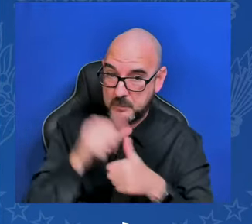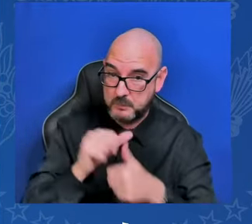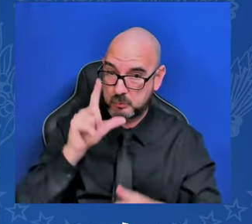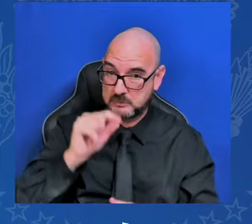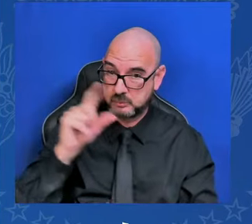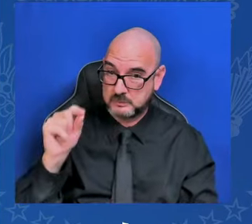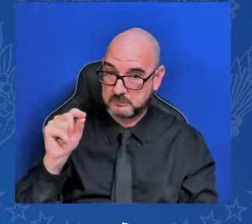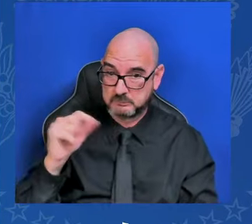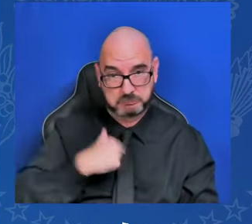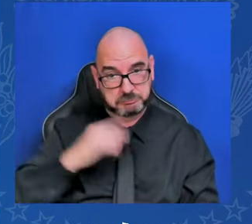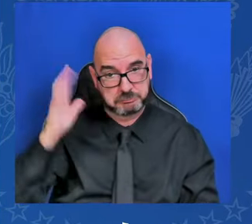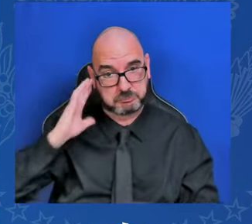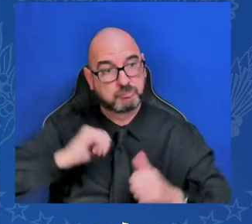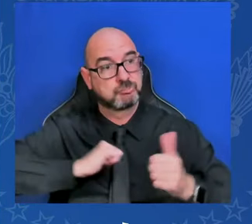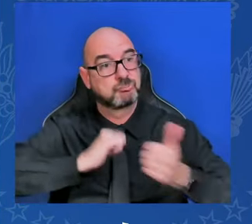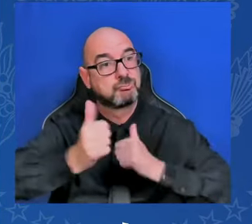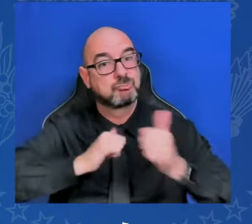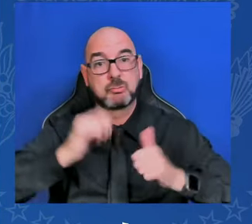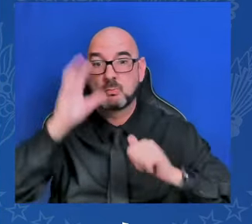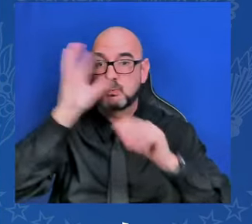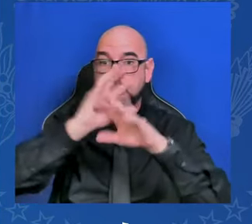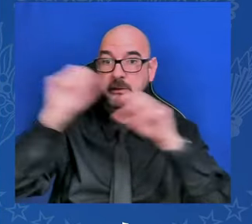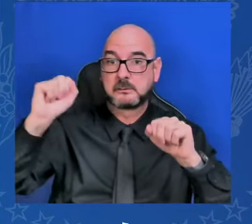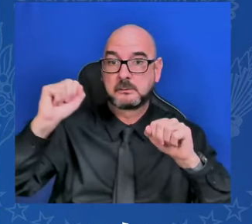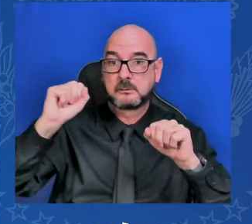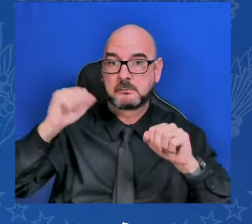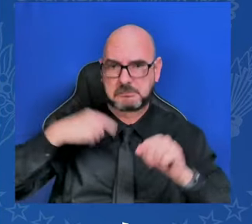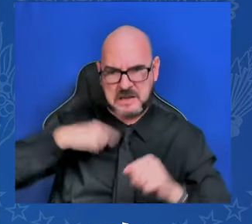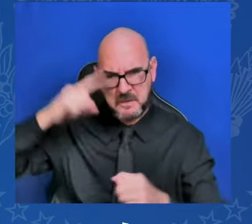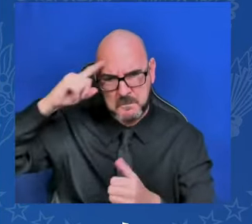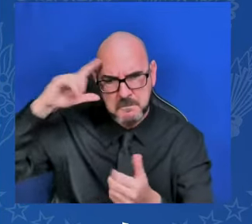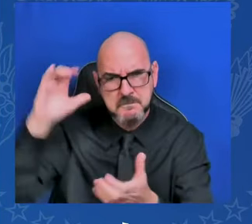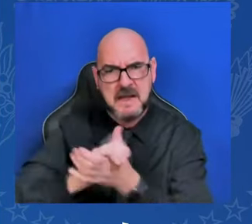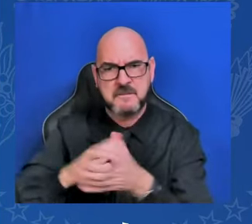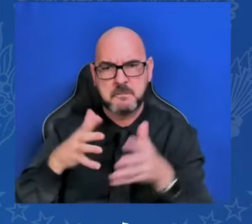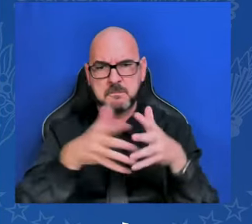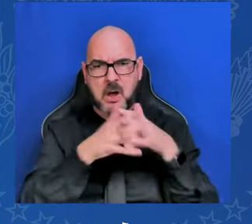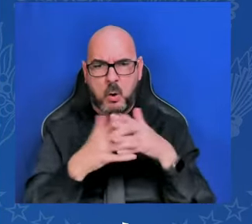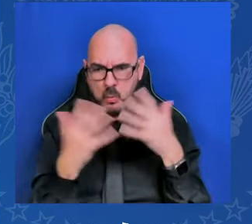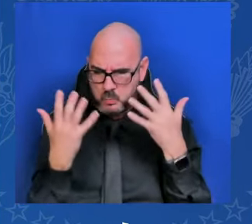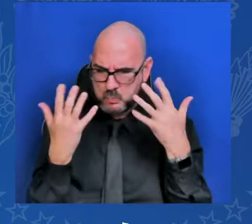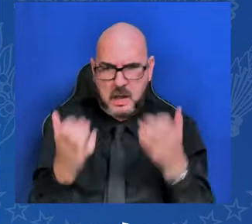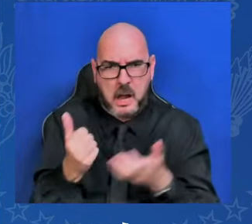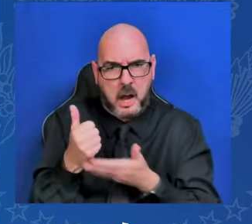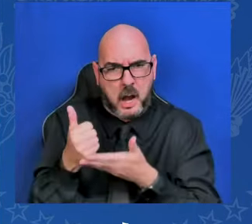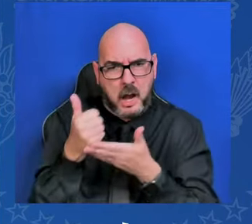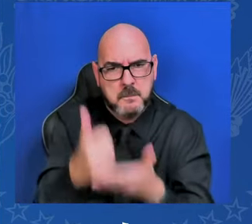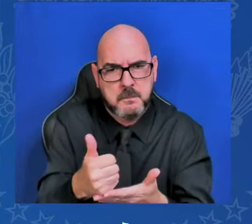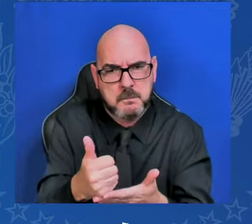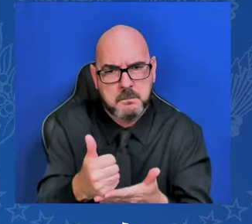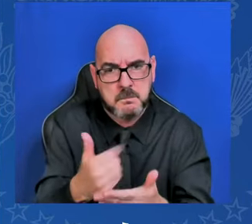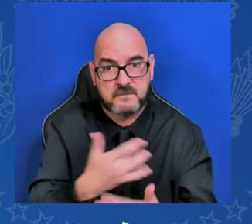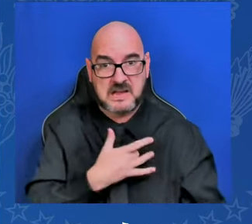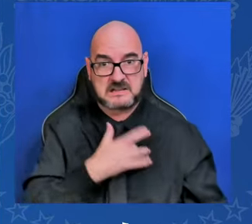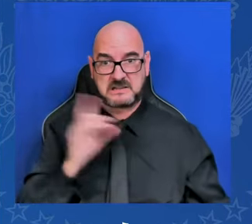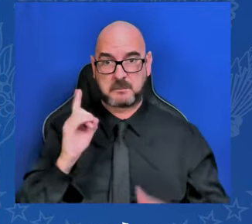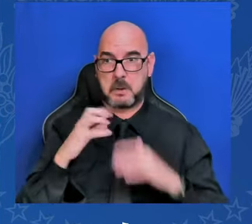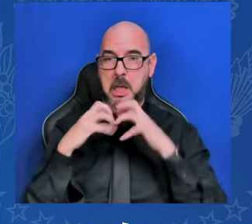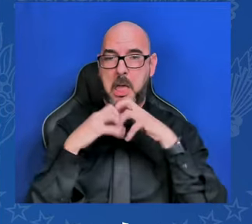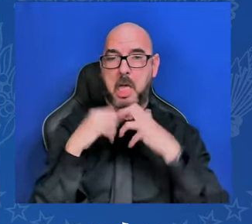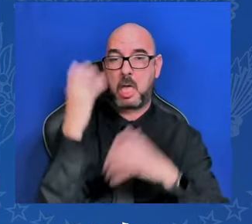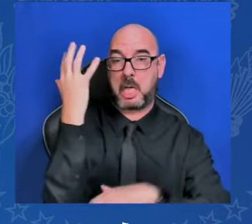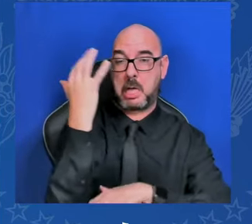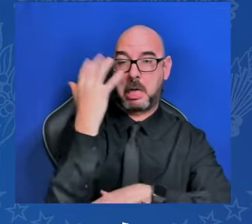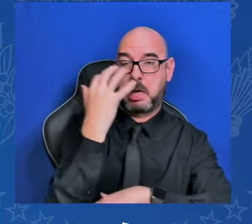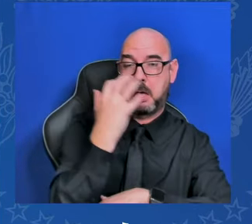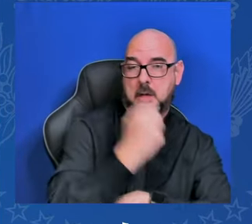country stood for, everything we believed in, everything that made America America was at risk, and I believed that. And I spoke to that. And I was,